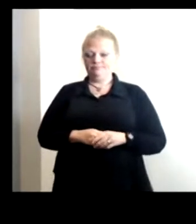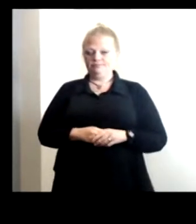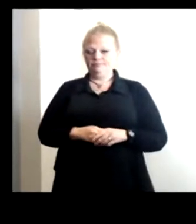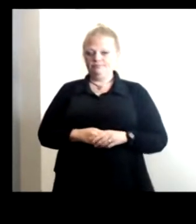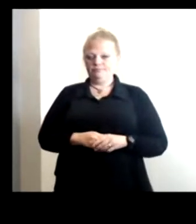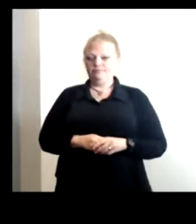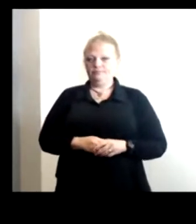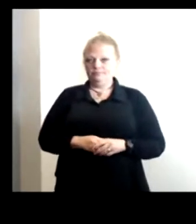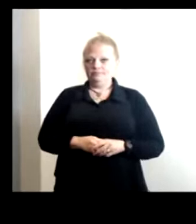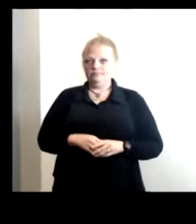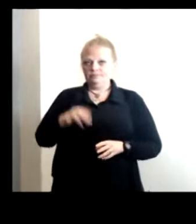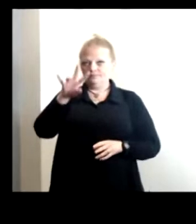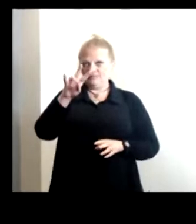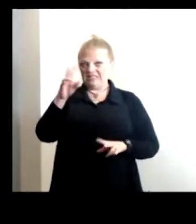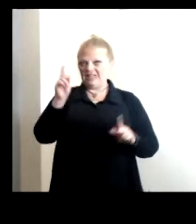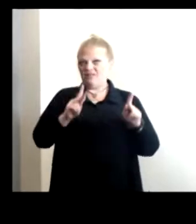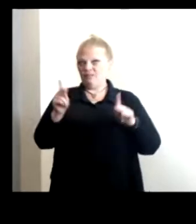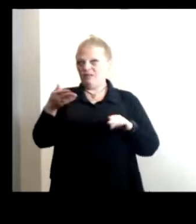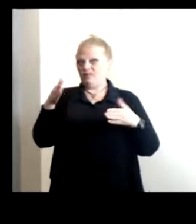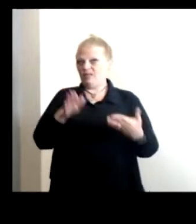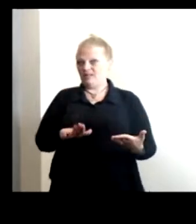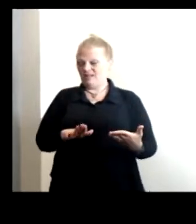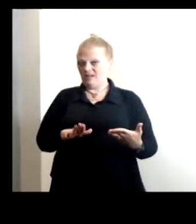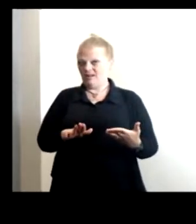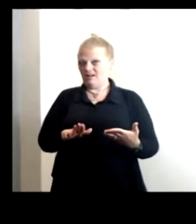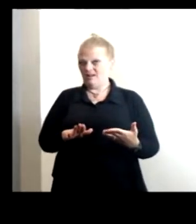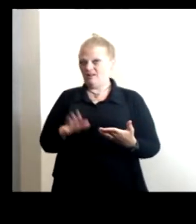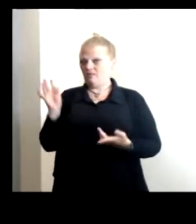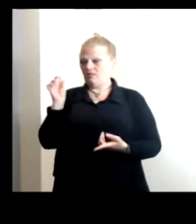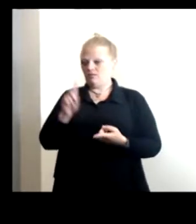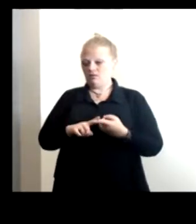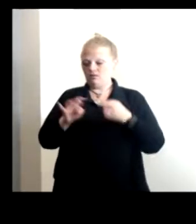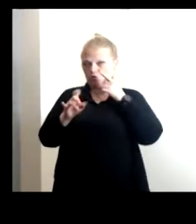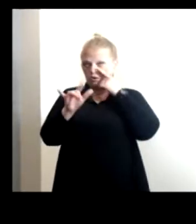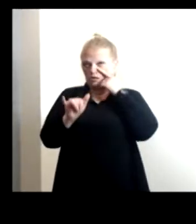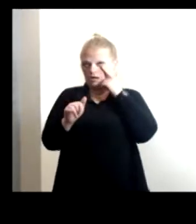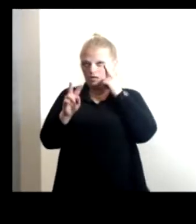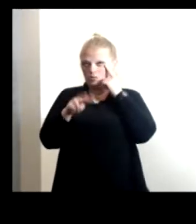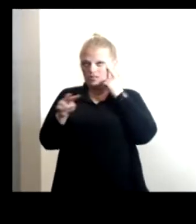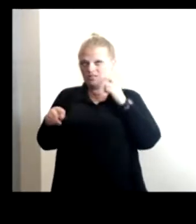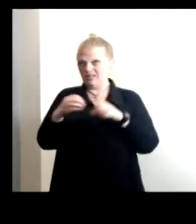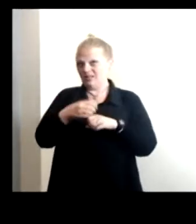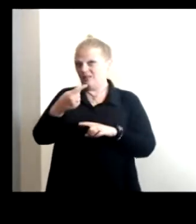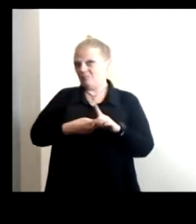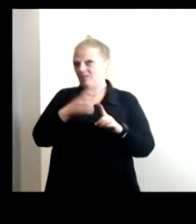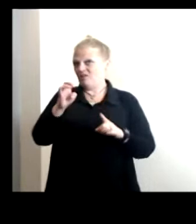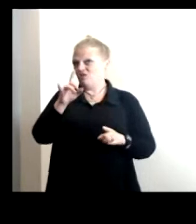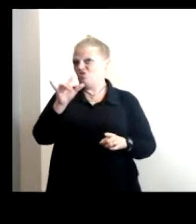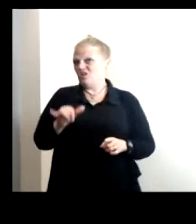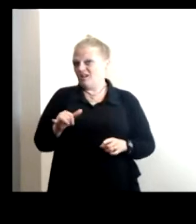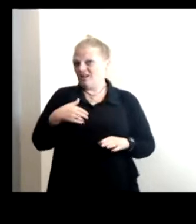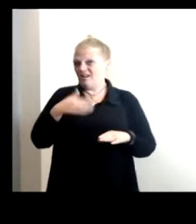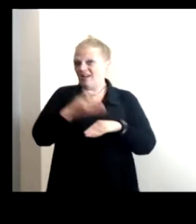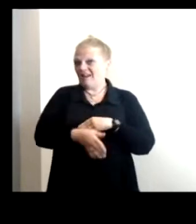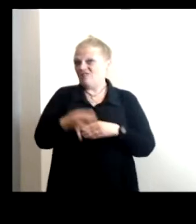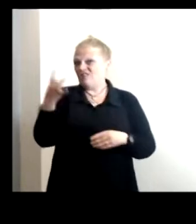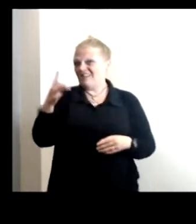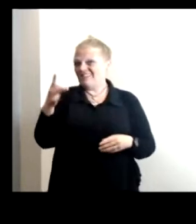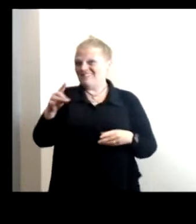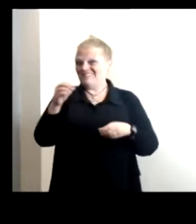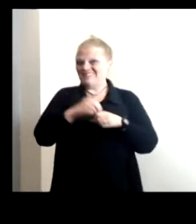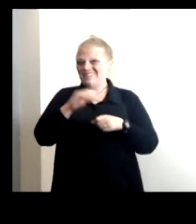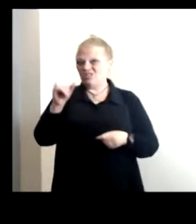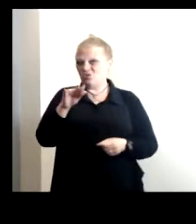there have been 7 people who died through July 22nd in the month of July, after 18 in